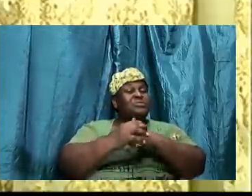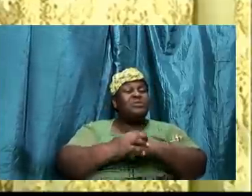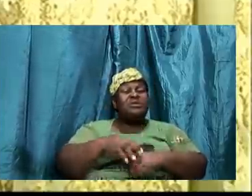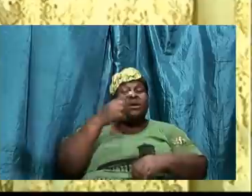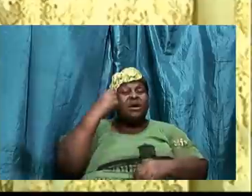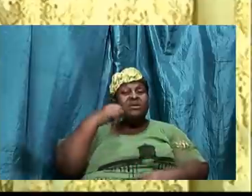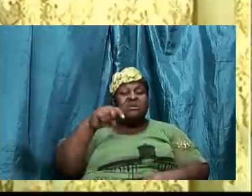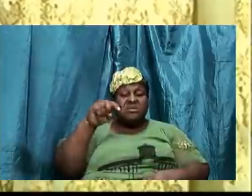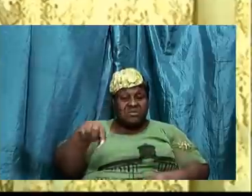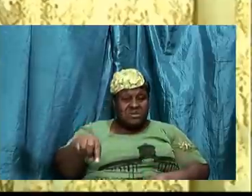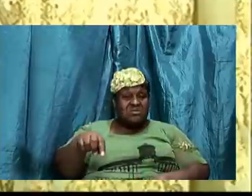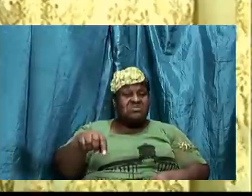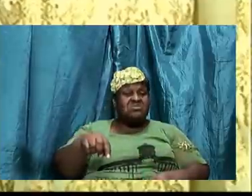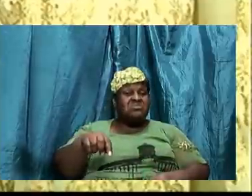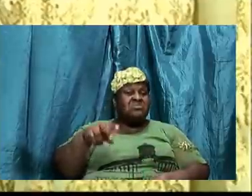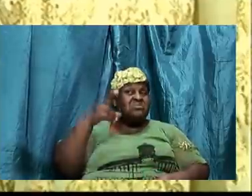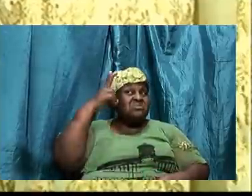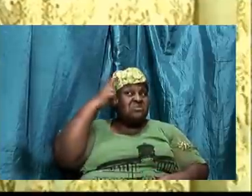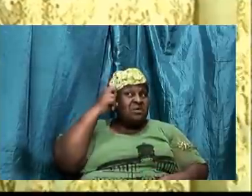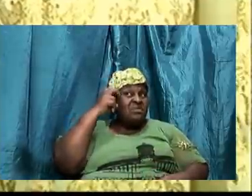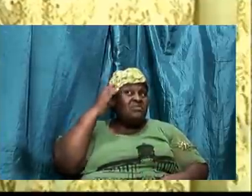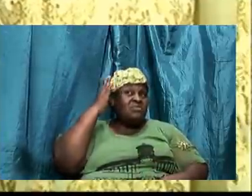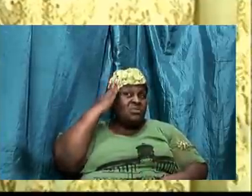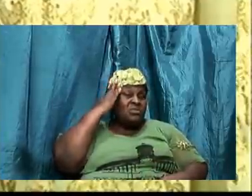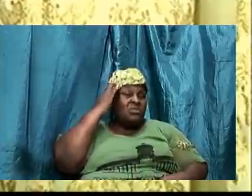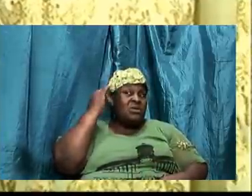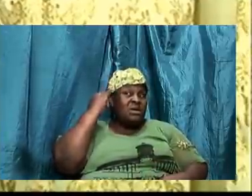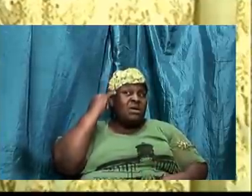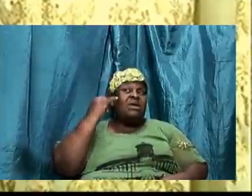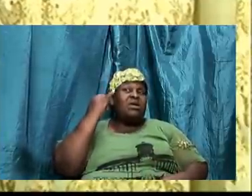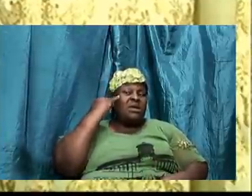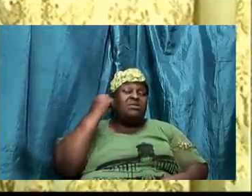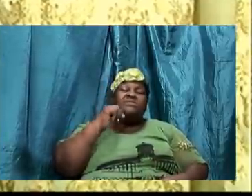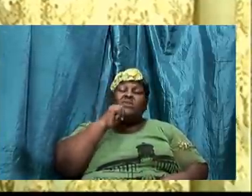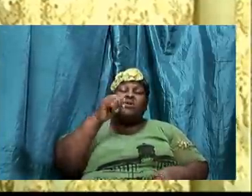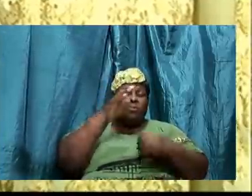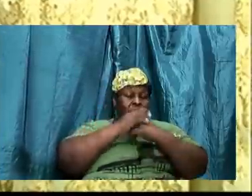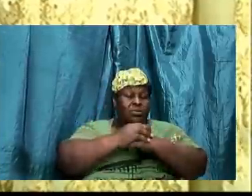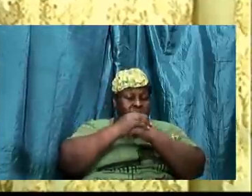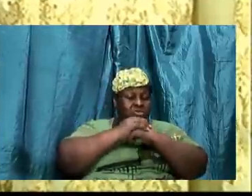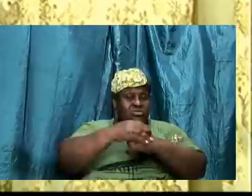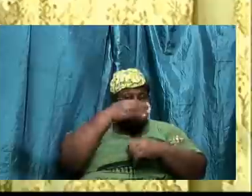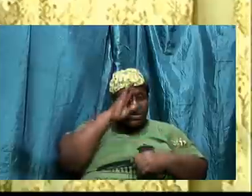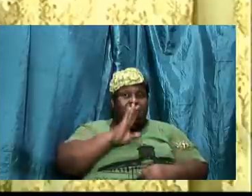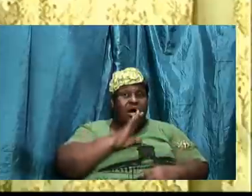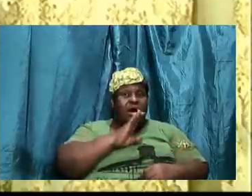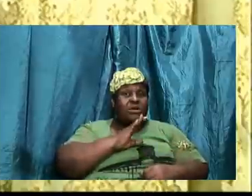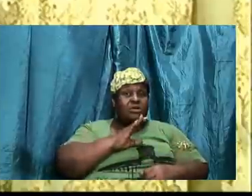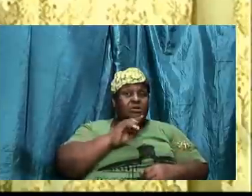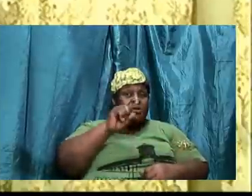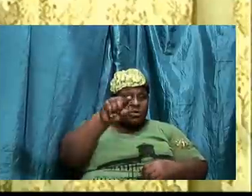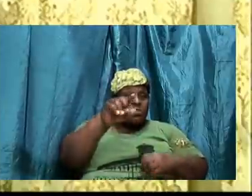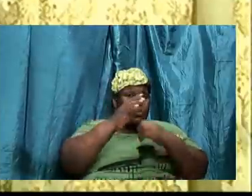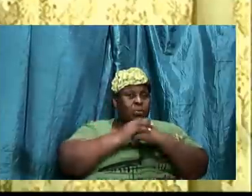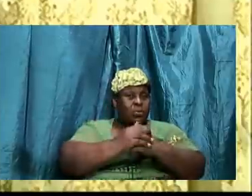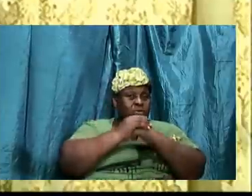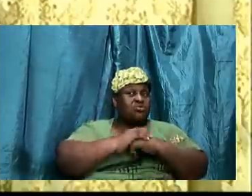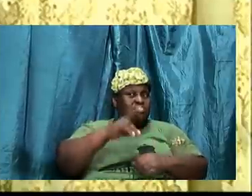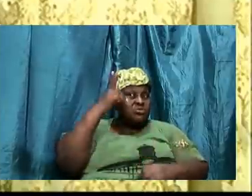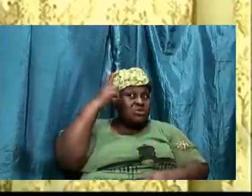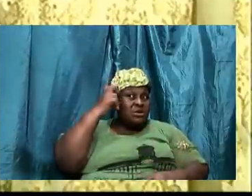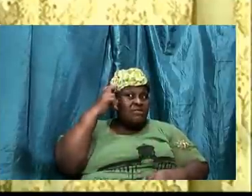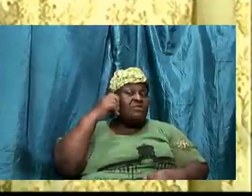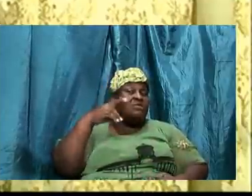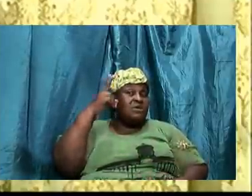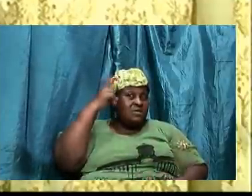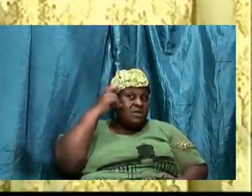because this enemy knows that if you're not worshiping God, you're worshiping him. He